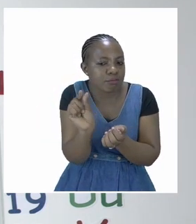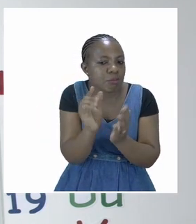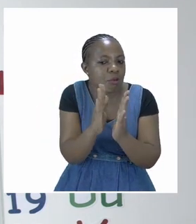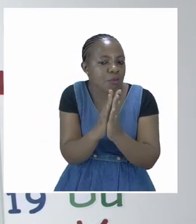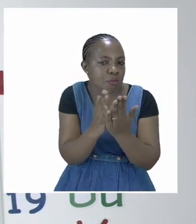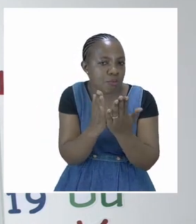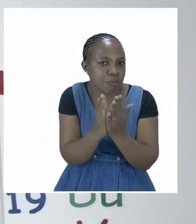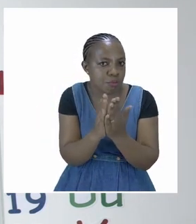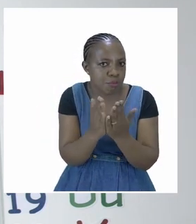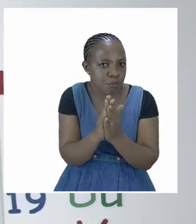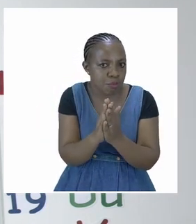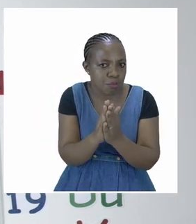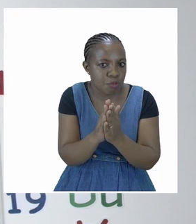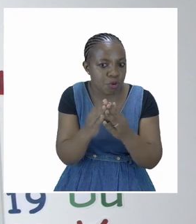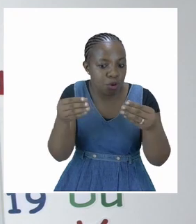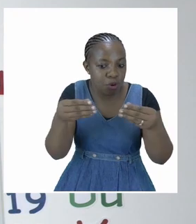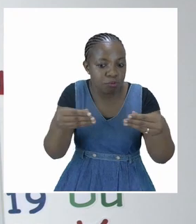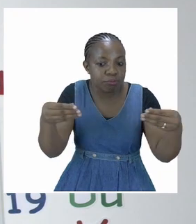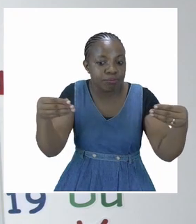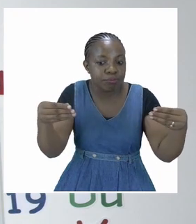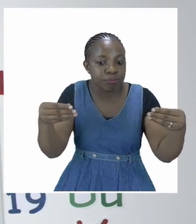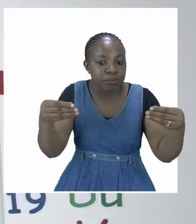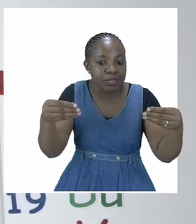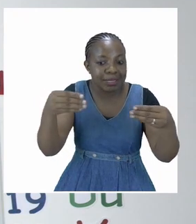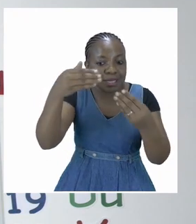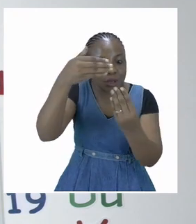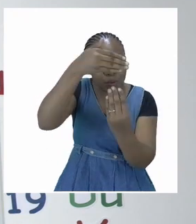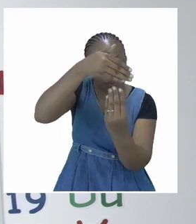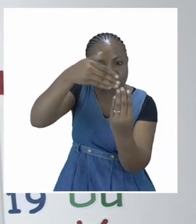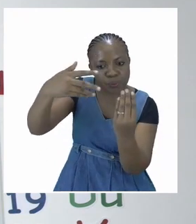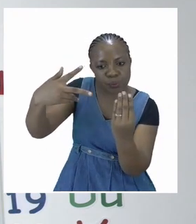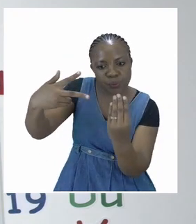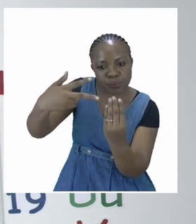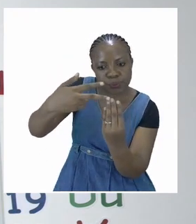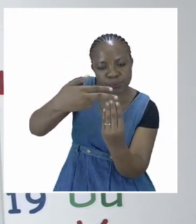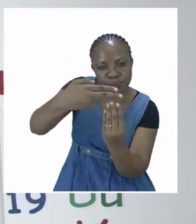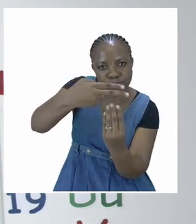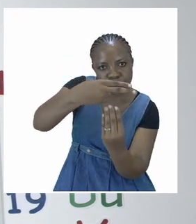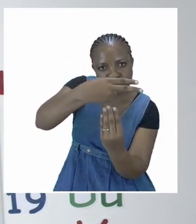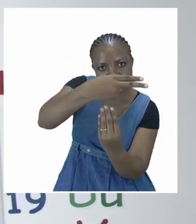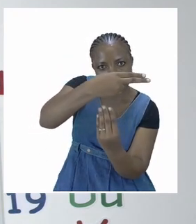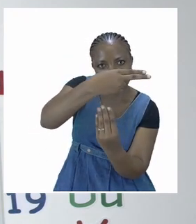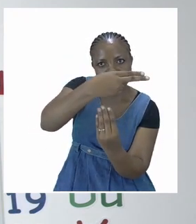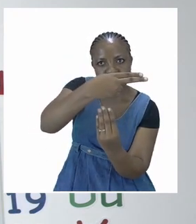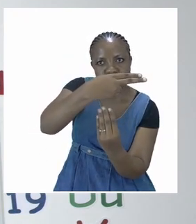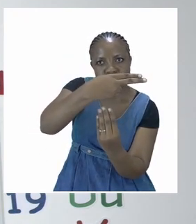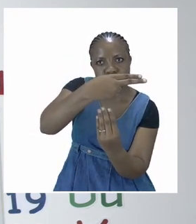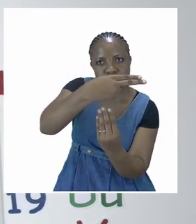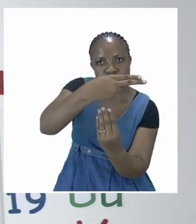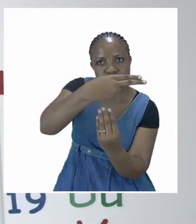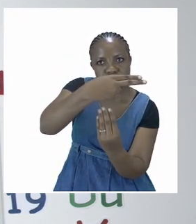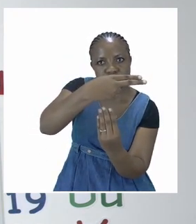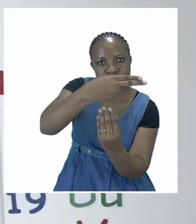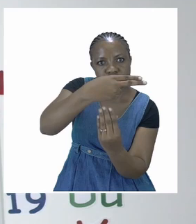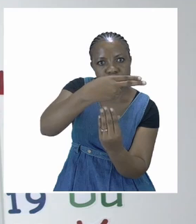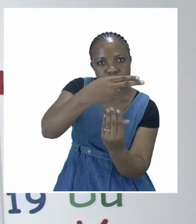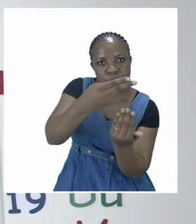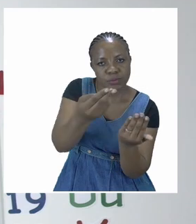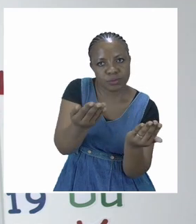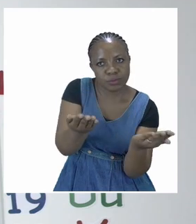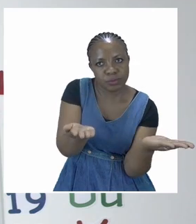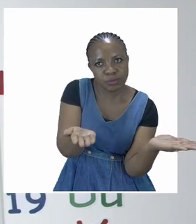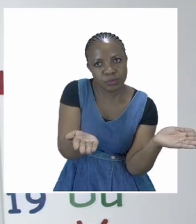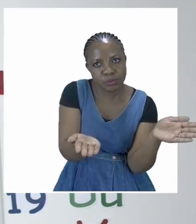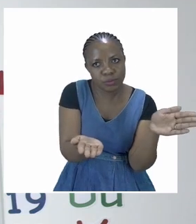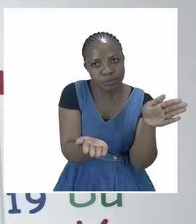booklet. Please cut the top of the lesson booklet with a pair of scissors and fold